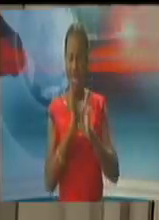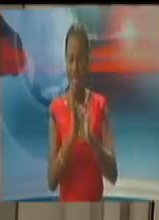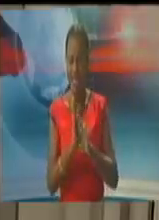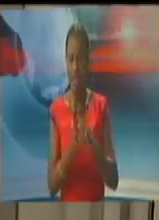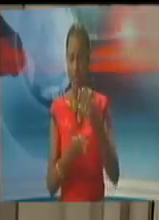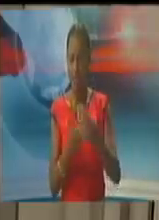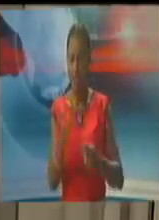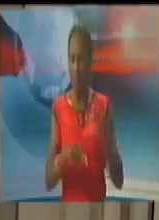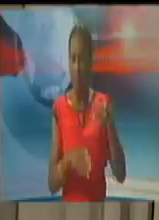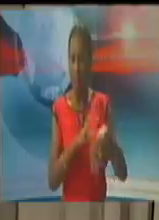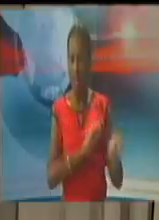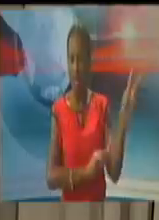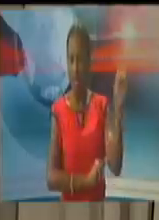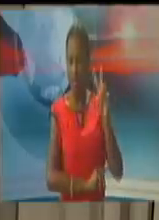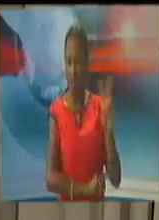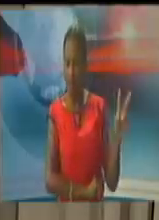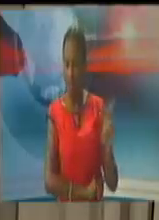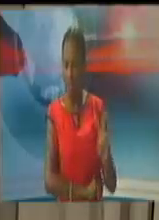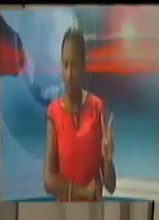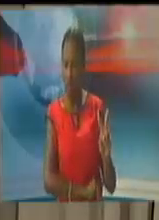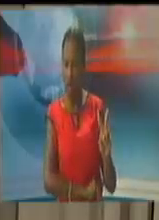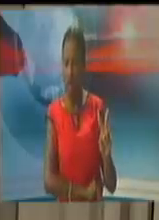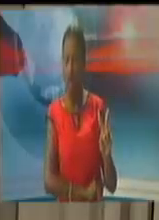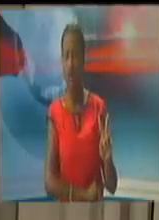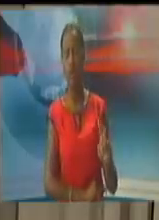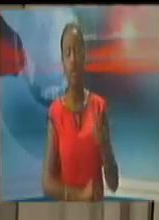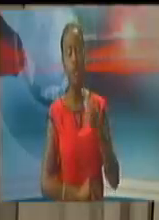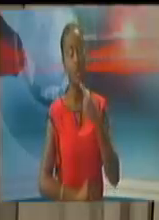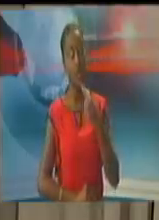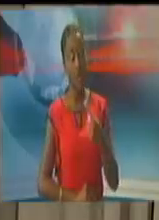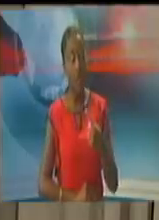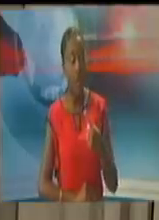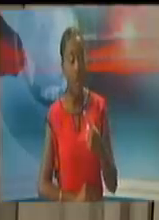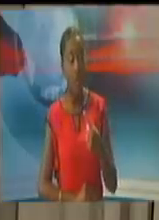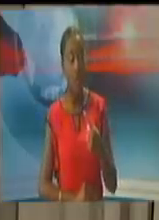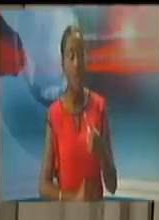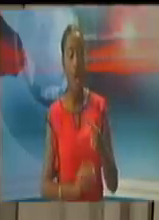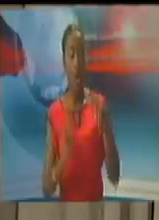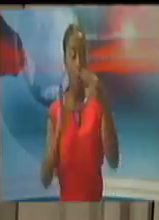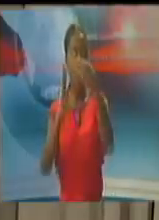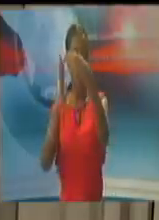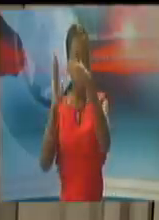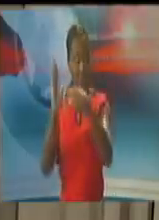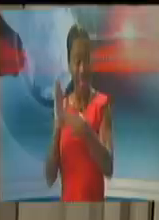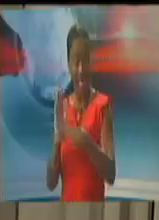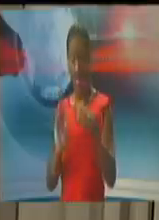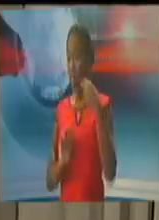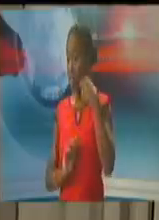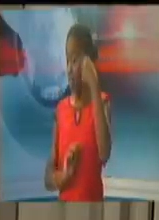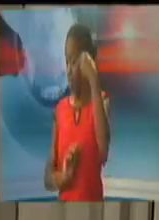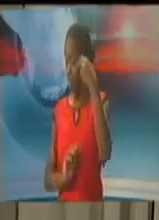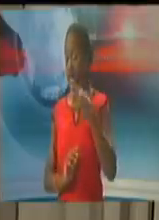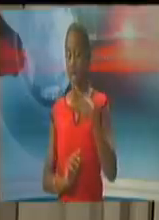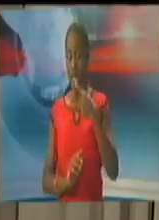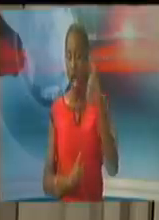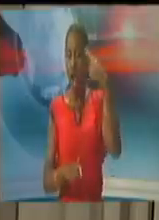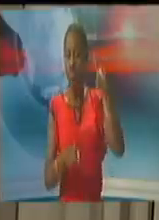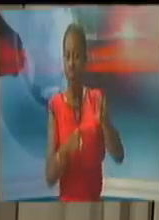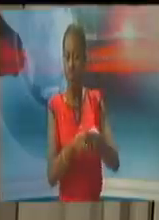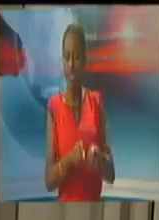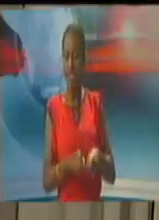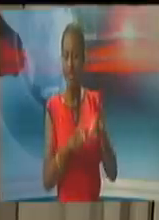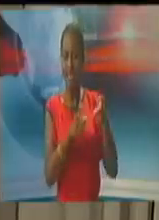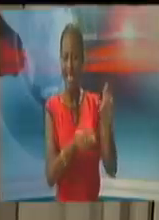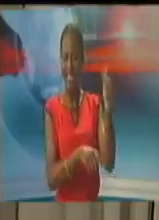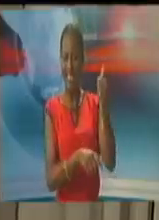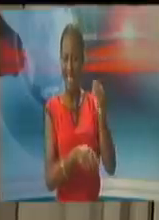in Venezuela and in Margarita in particular, we were told that the hotels have agreed to $10 a night and